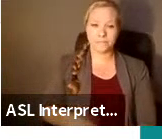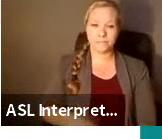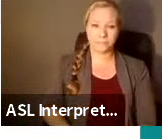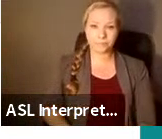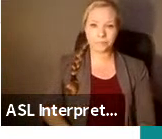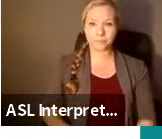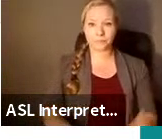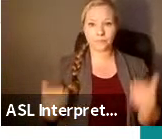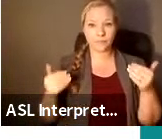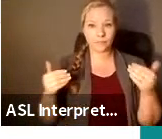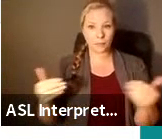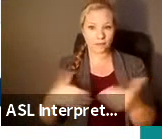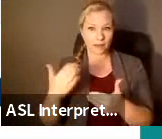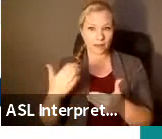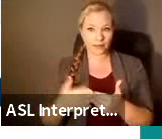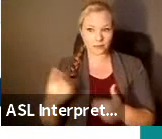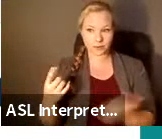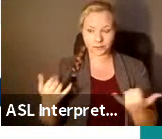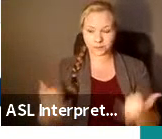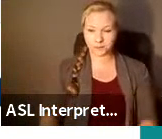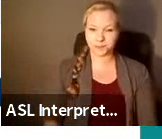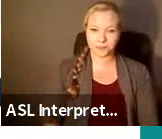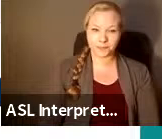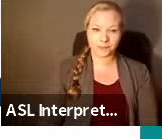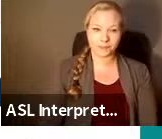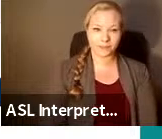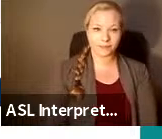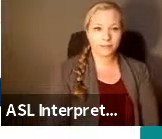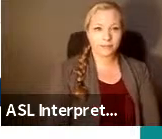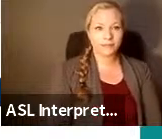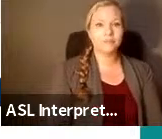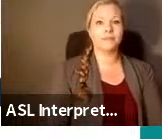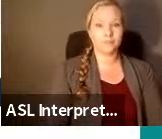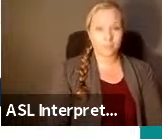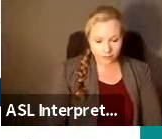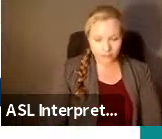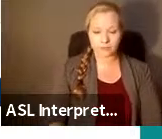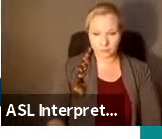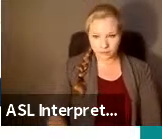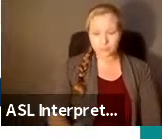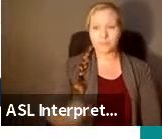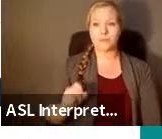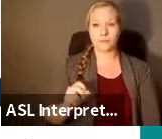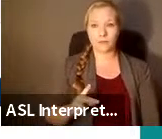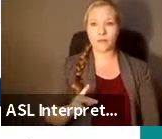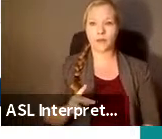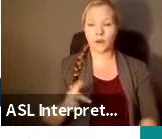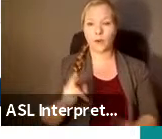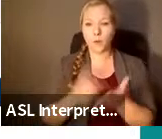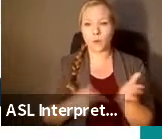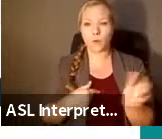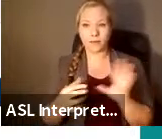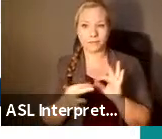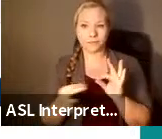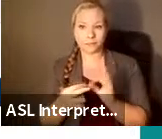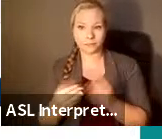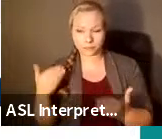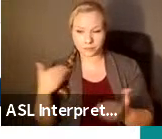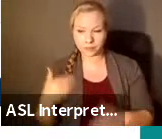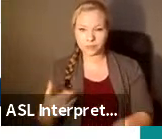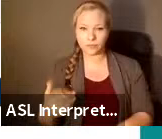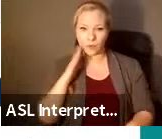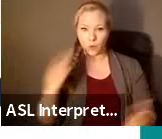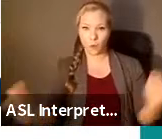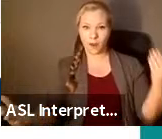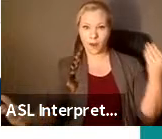on to the next section here. Okay, so as I was saying earlier, we're gonna zoom into Hayden Island